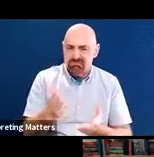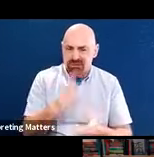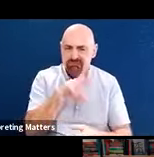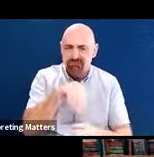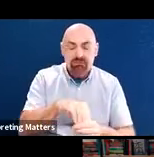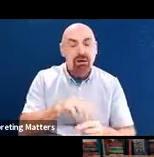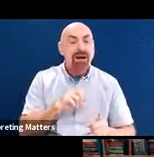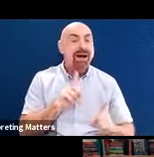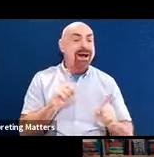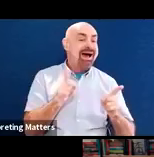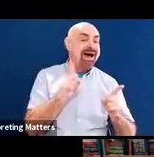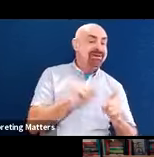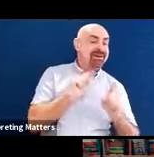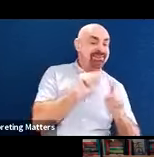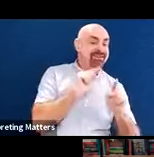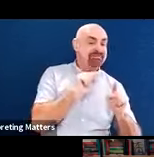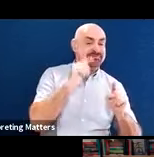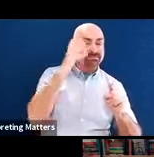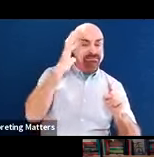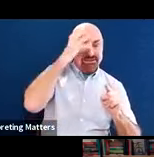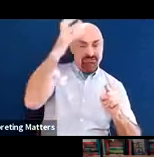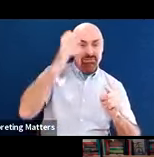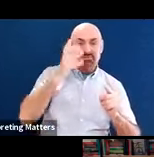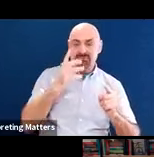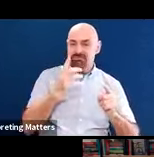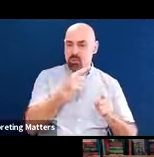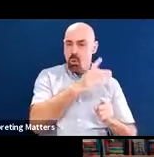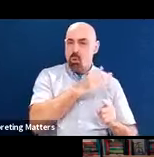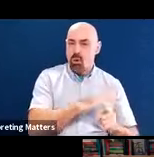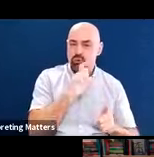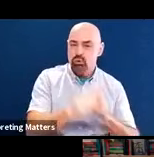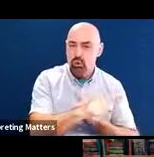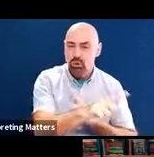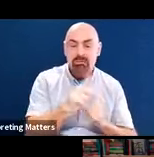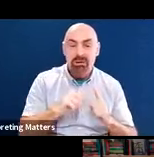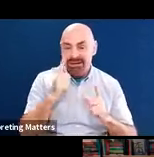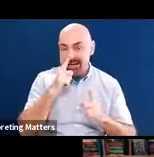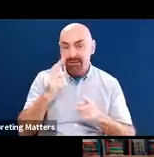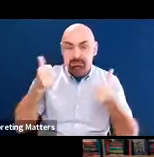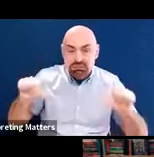too. Whether they can pull it off at the scale that they need is another question.